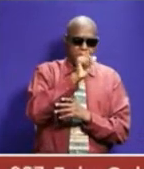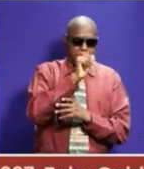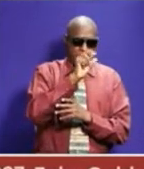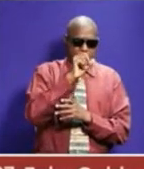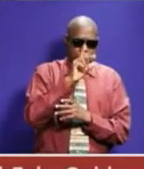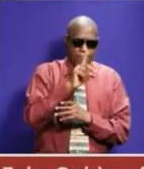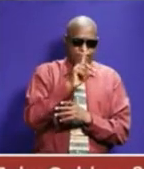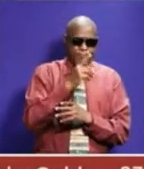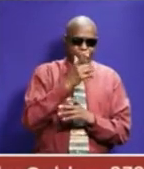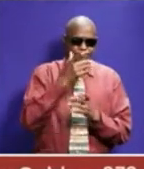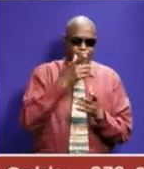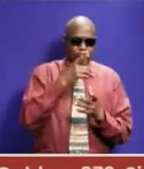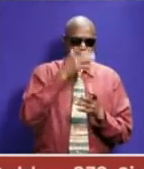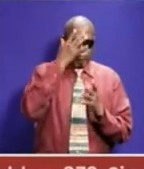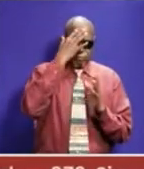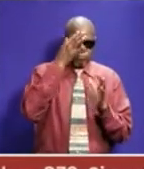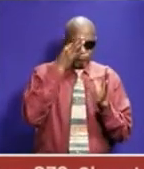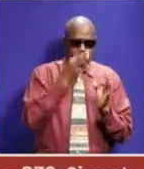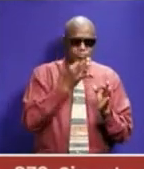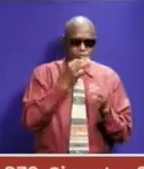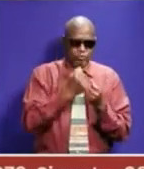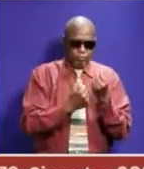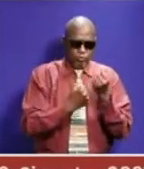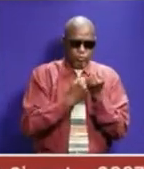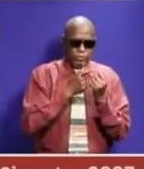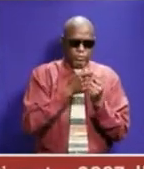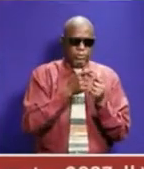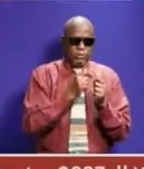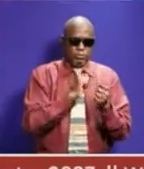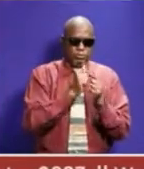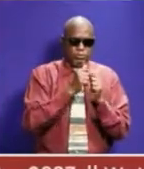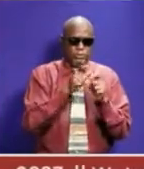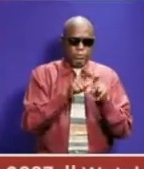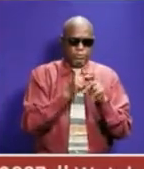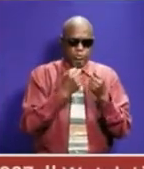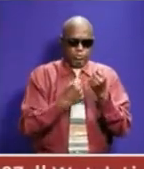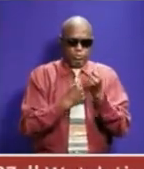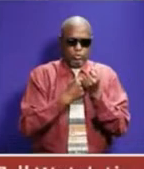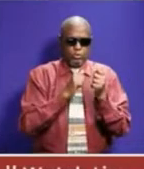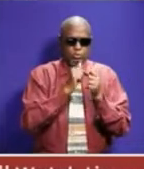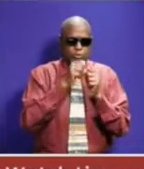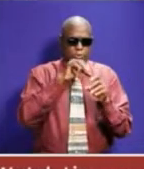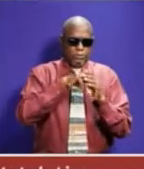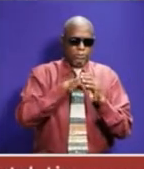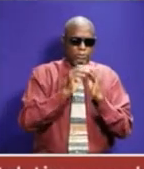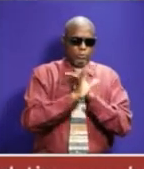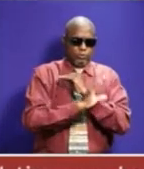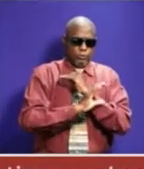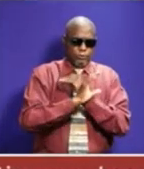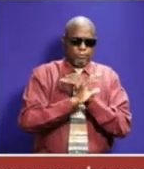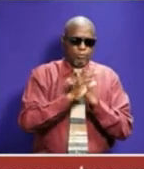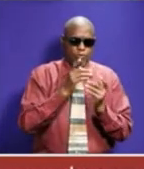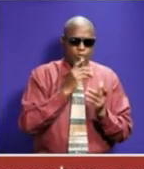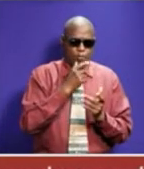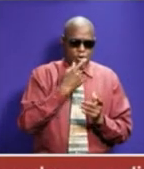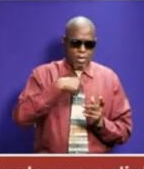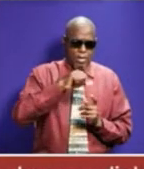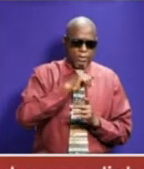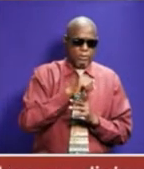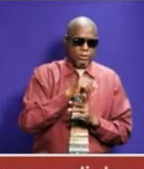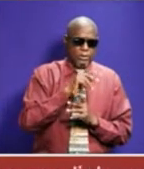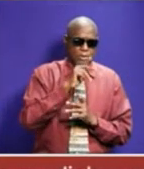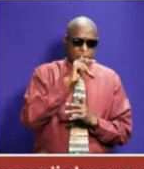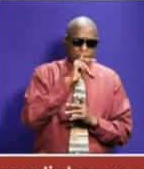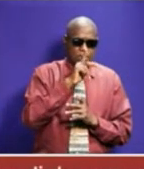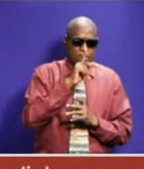we took a decision to support this sport as part of also supporting sports in the country. For us, KPC, volleyball